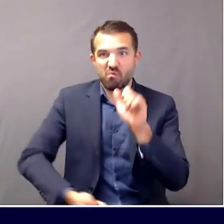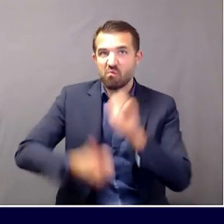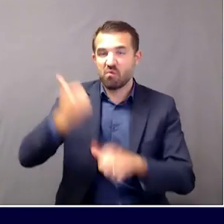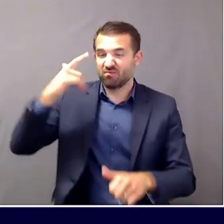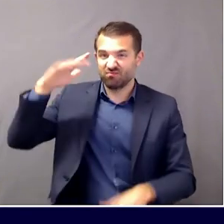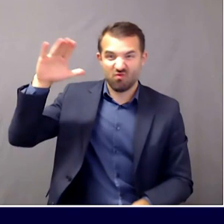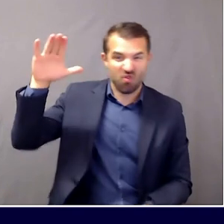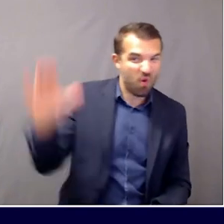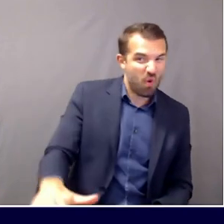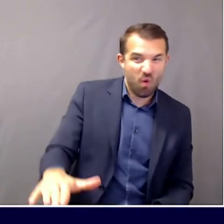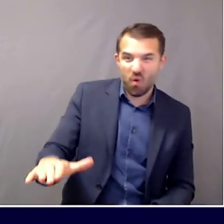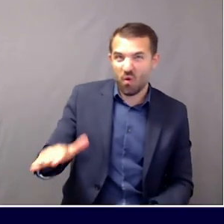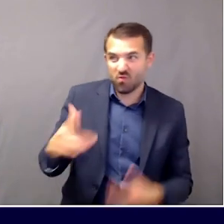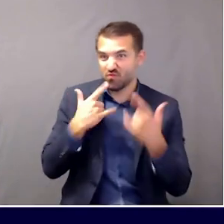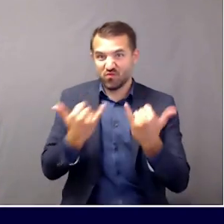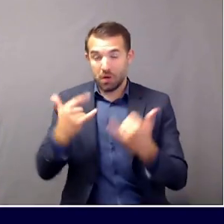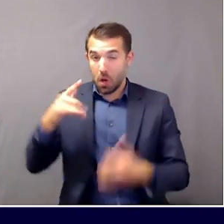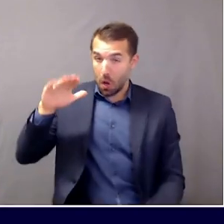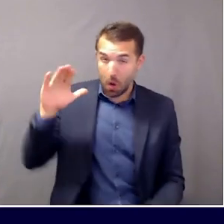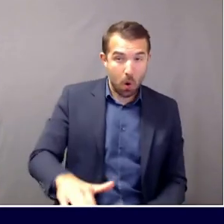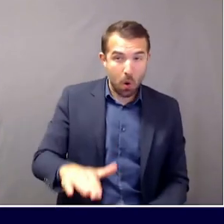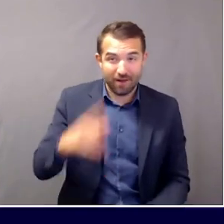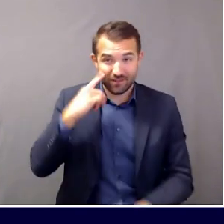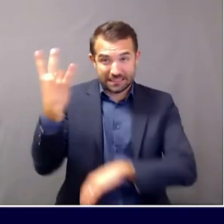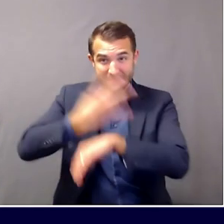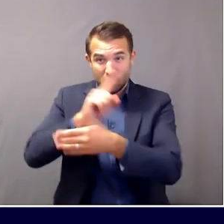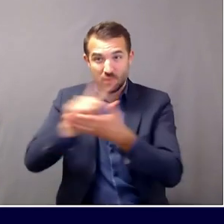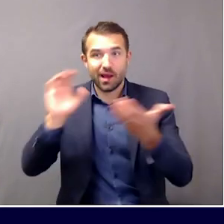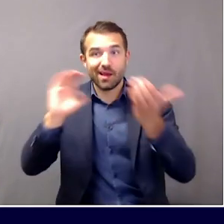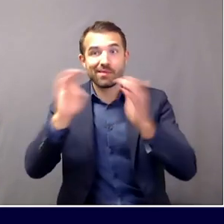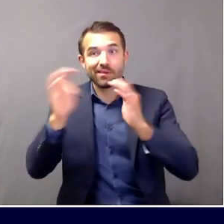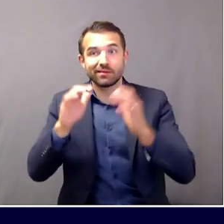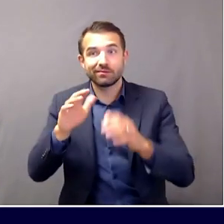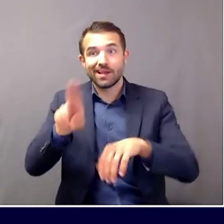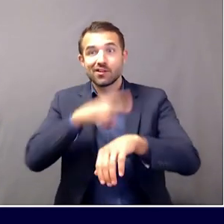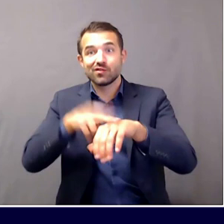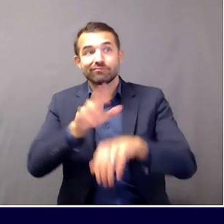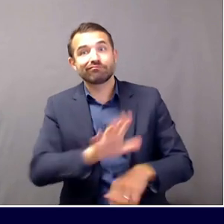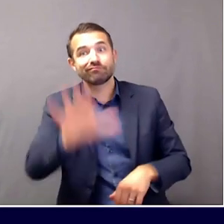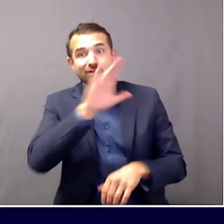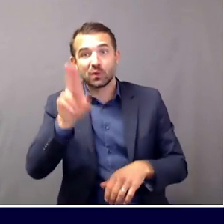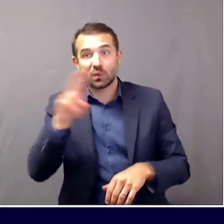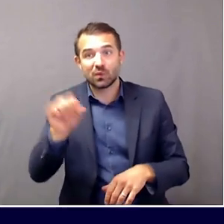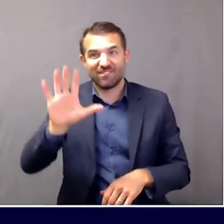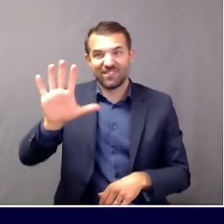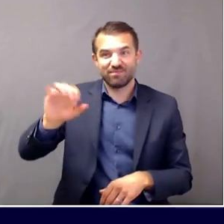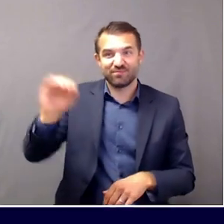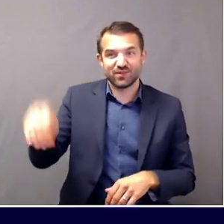perspective, the national positivity rate remains at 5%, The rate right now in Maine is